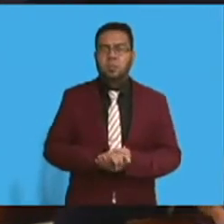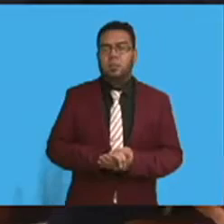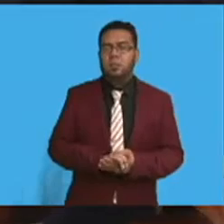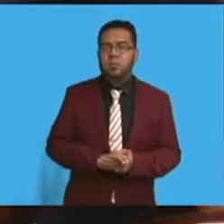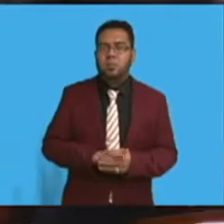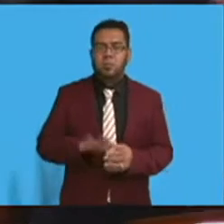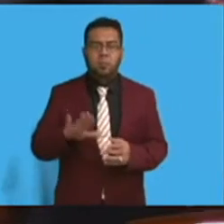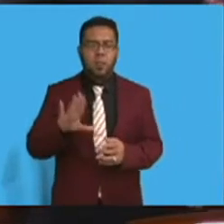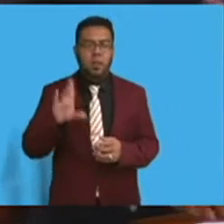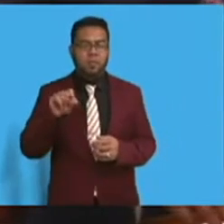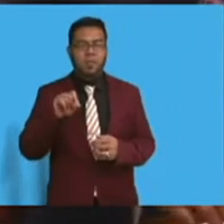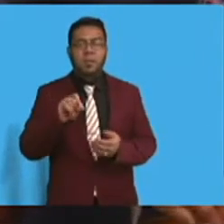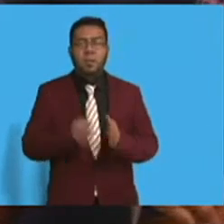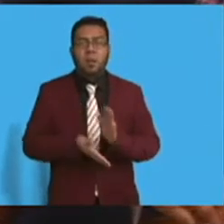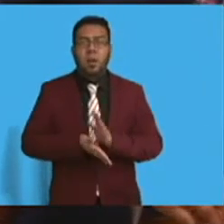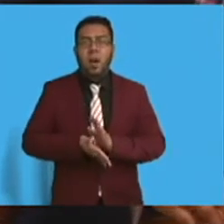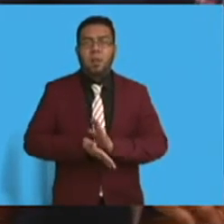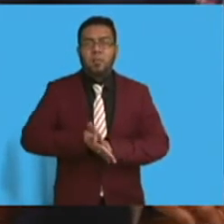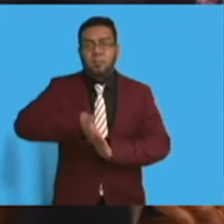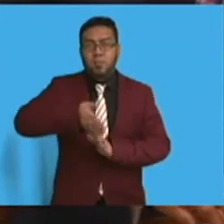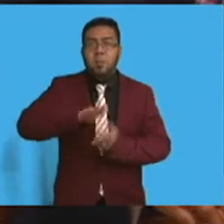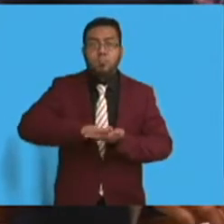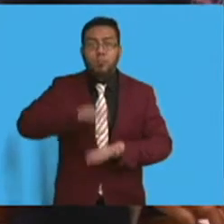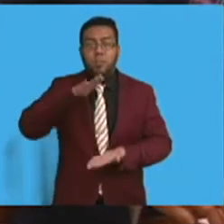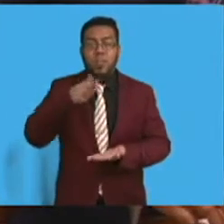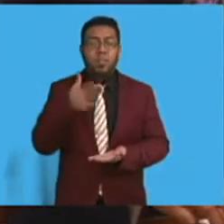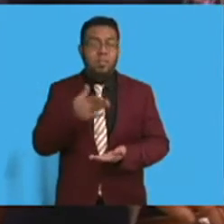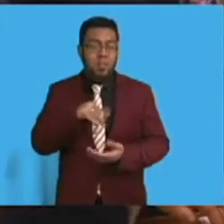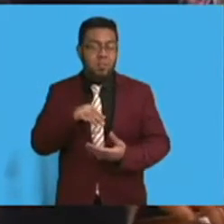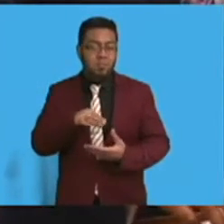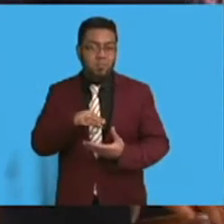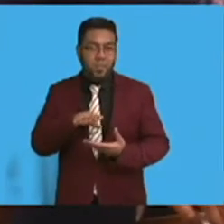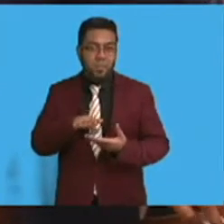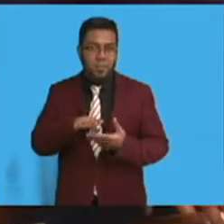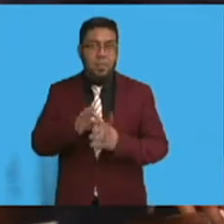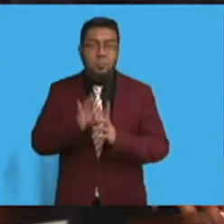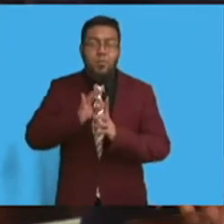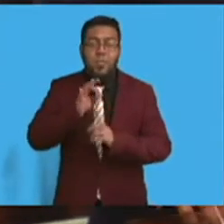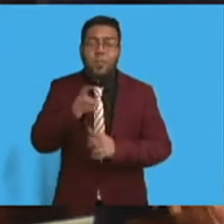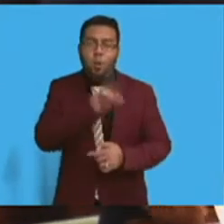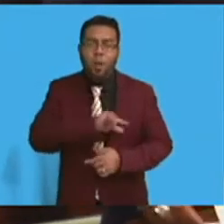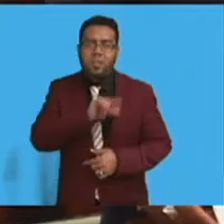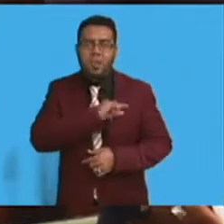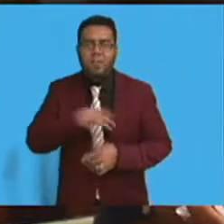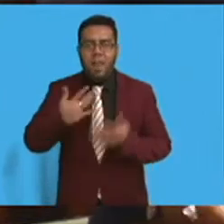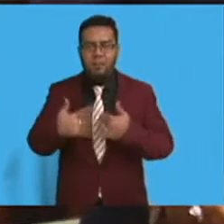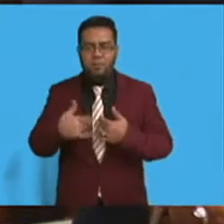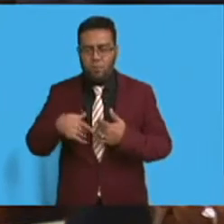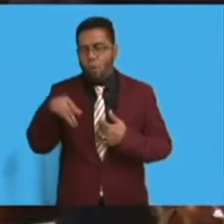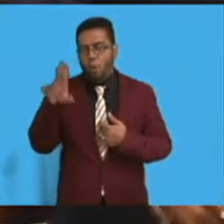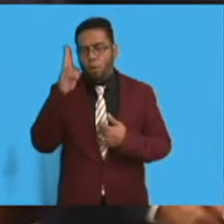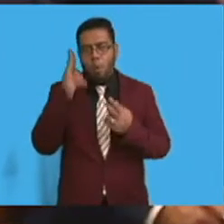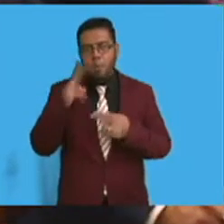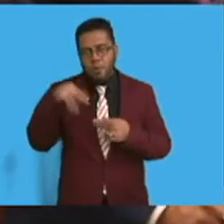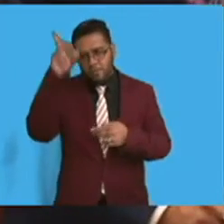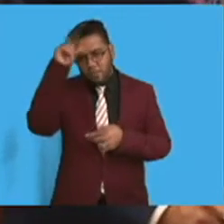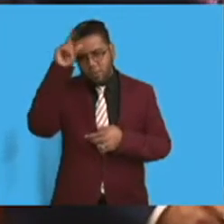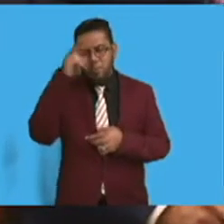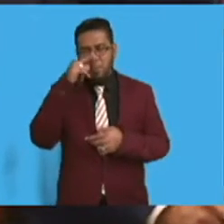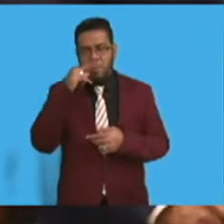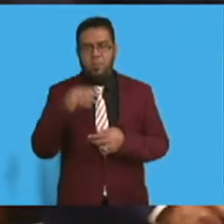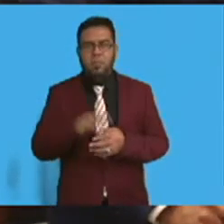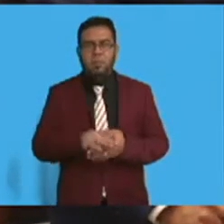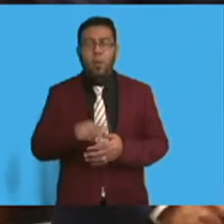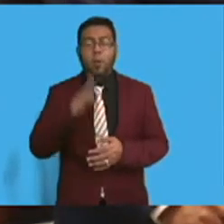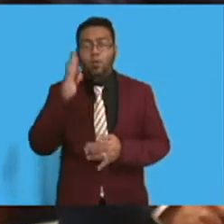change, raising the quality of life for Fijians, and ensuring a secure and prosperous future for the next generation. Madam Speaker, I'd like to